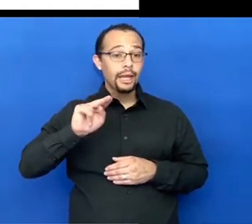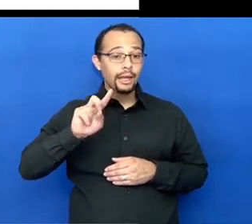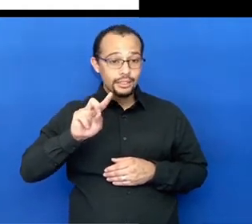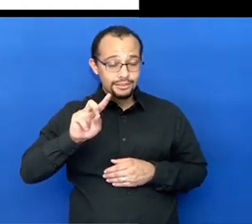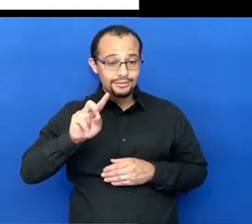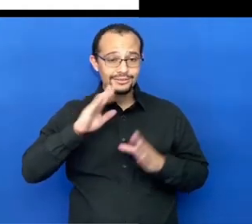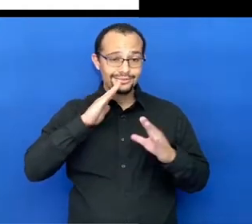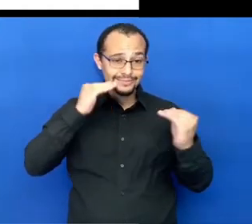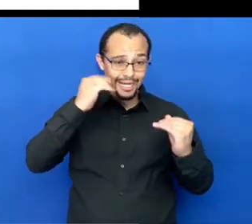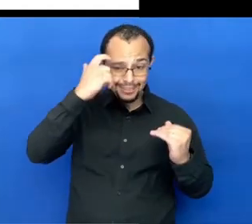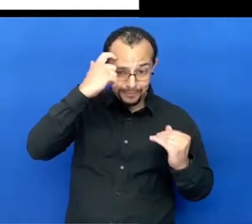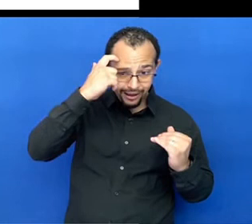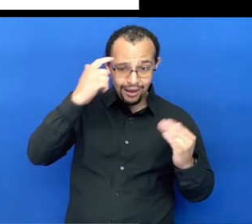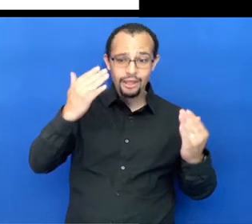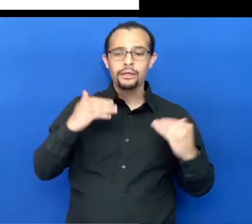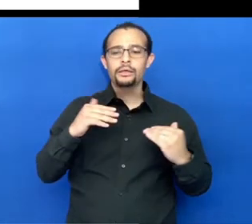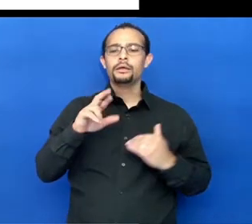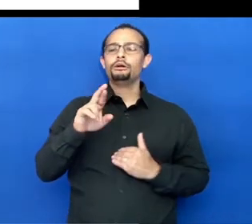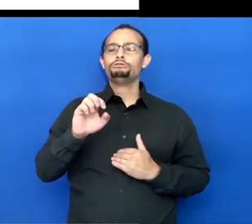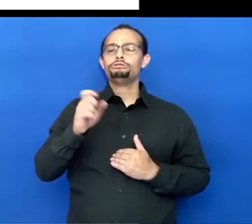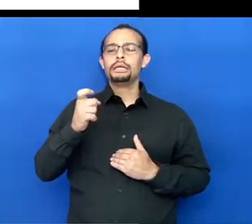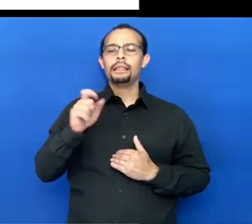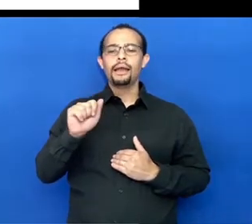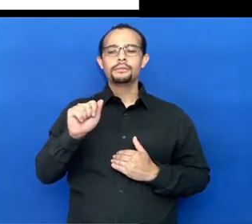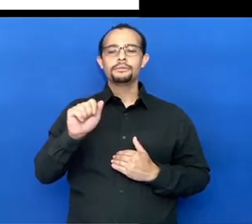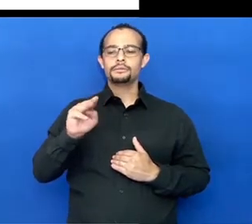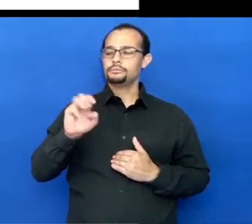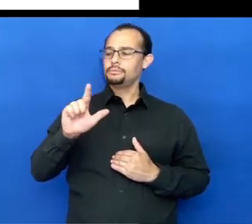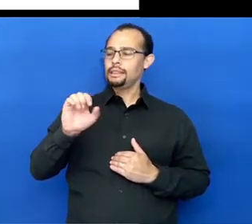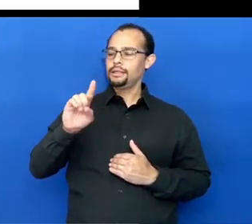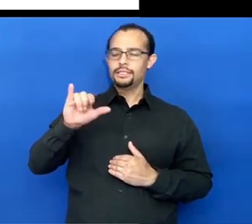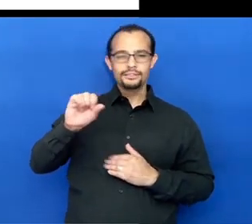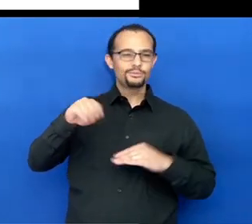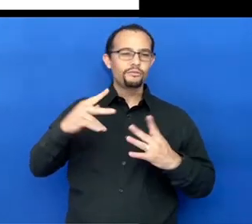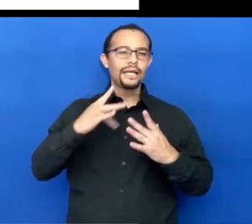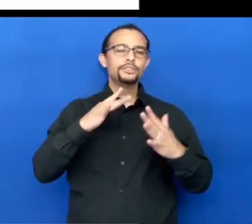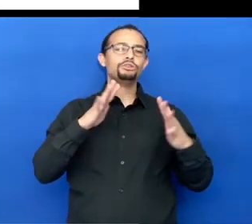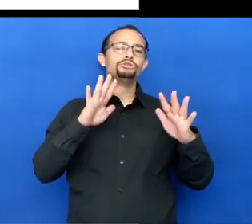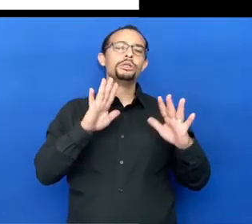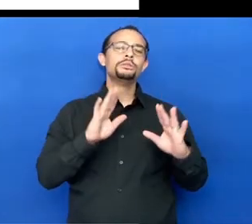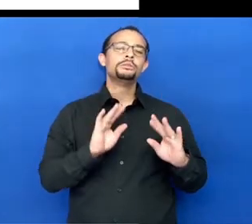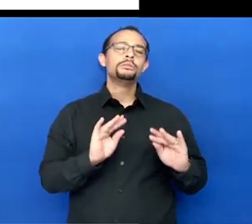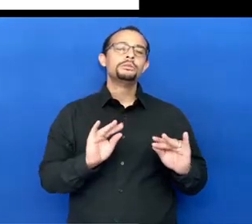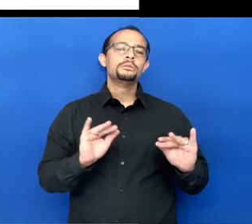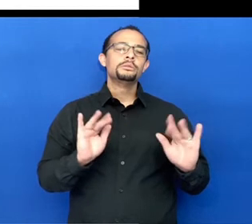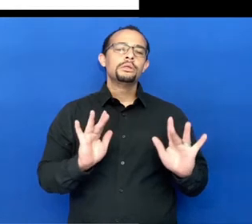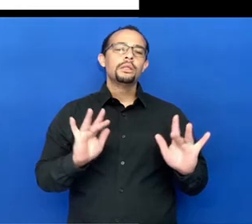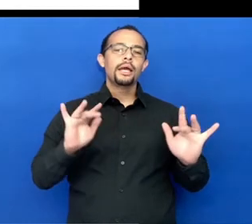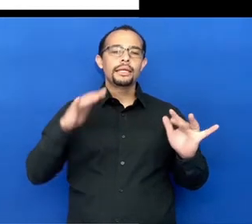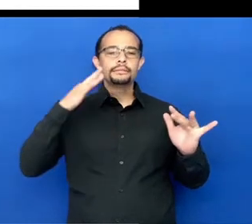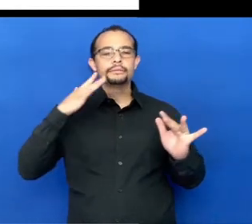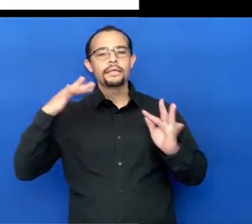Mind, relaxation melodies. You can listen to different sounds that's often soothing